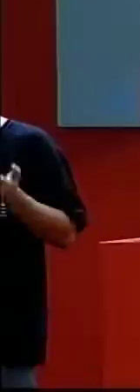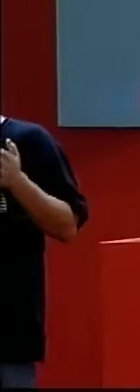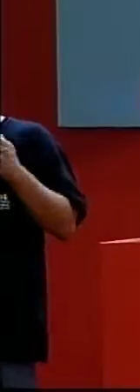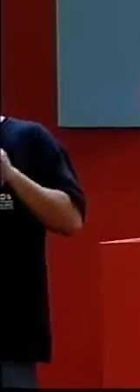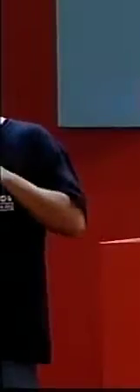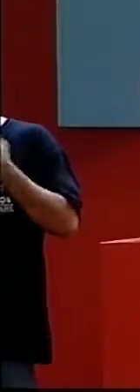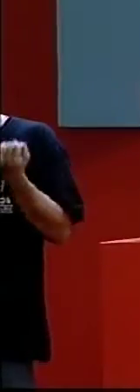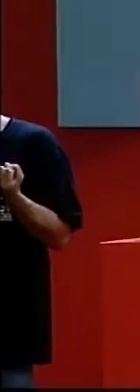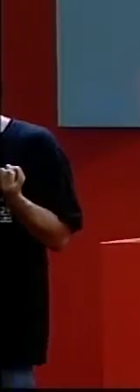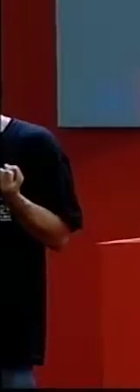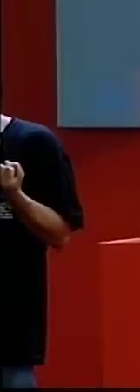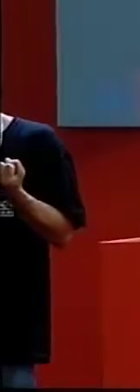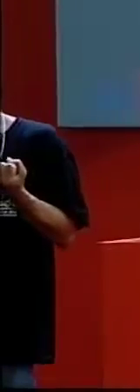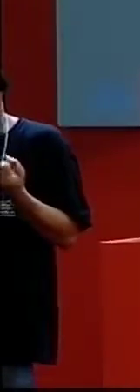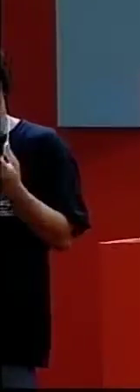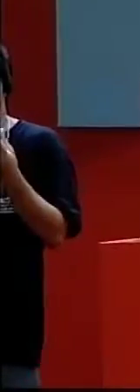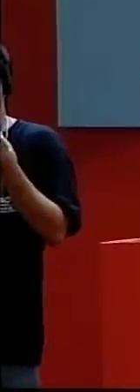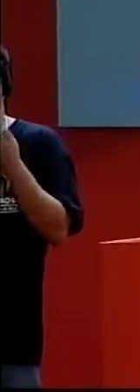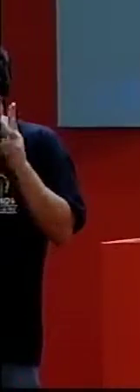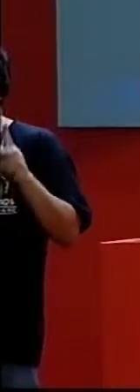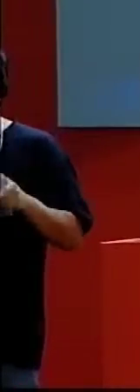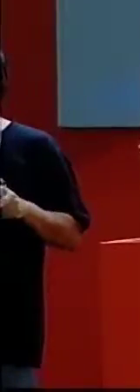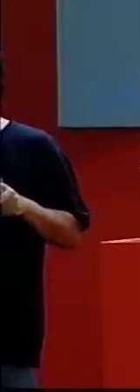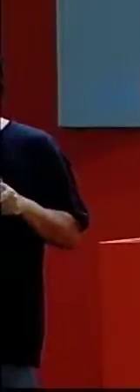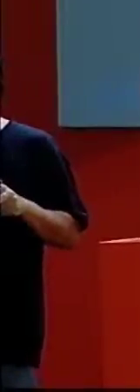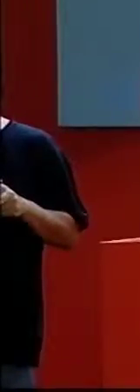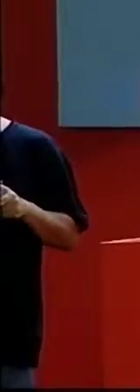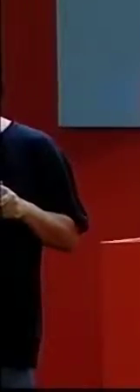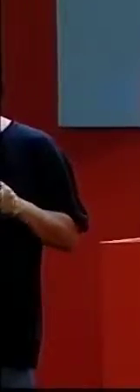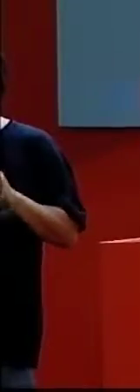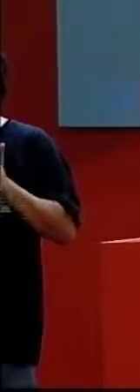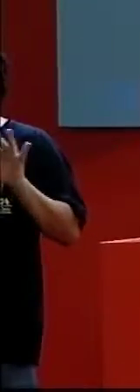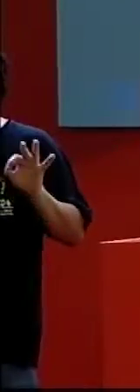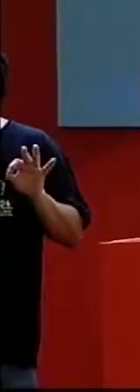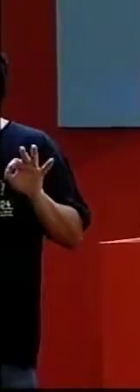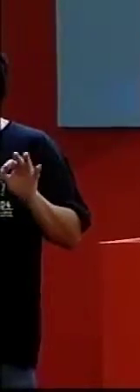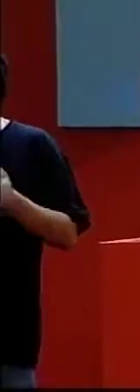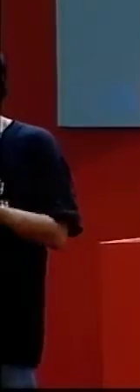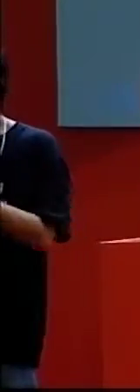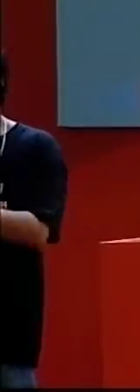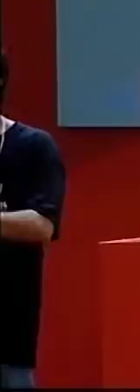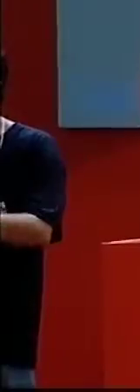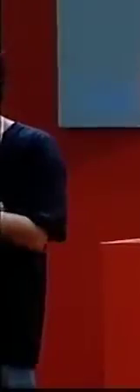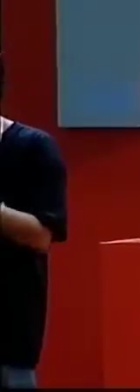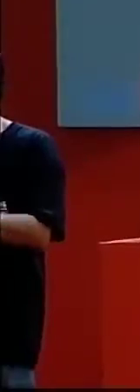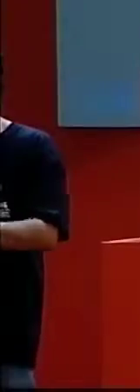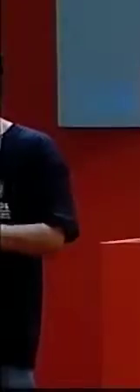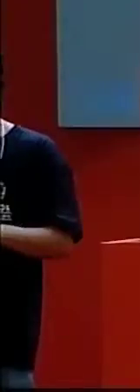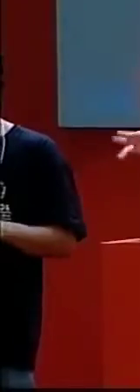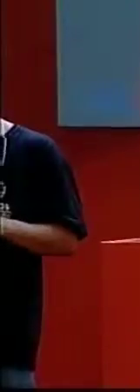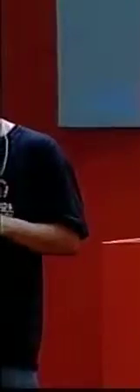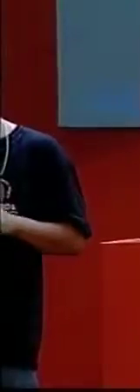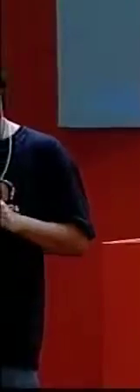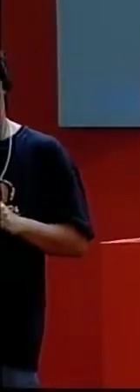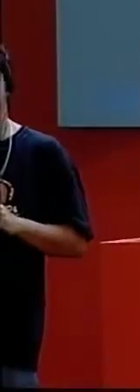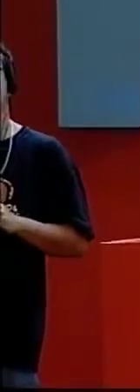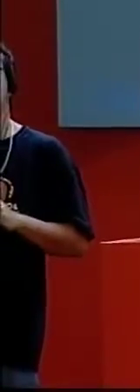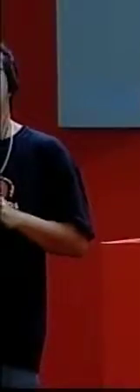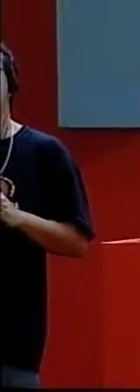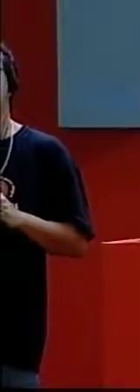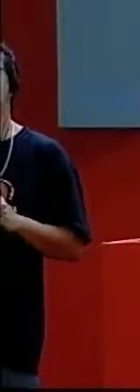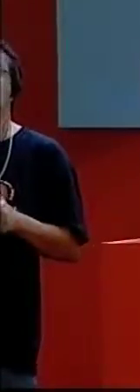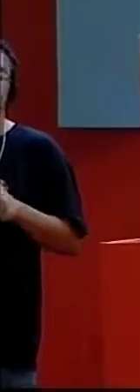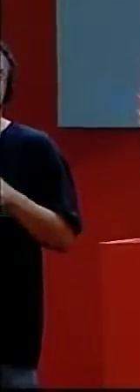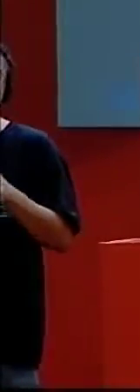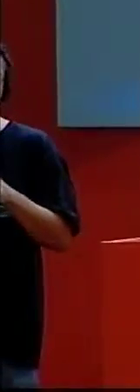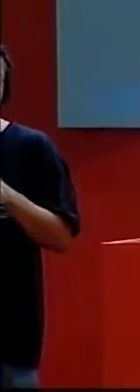that we're facing, then I think many people would have simply wiped their hands and said, okay, that's the